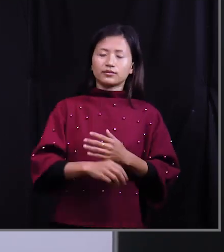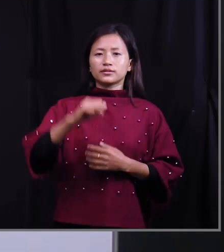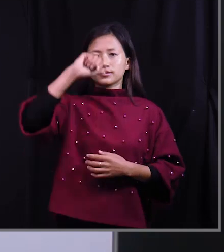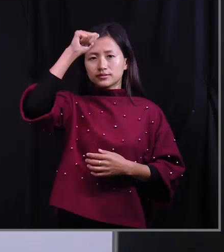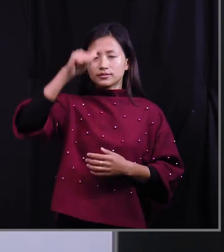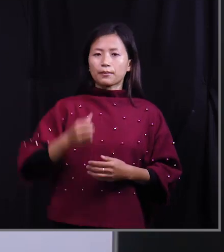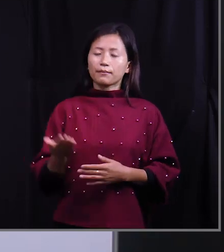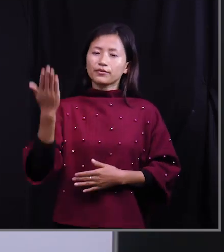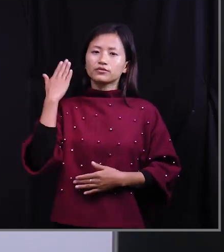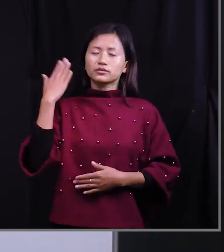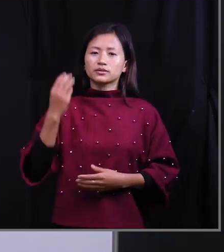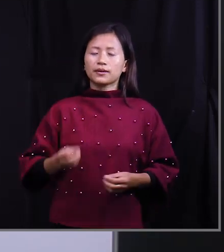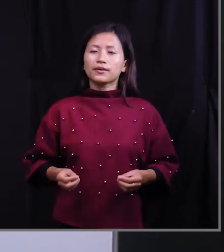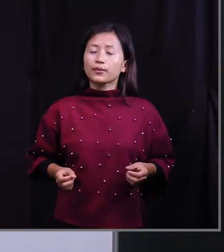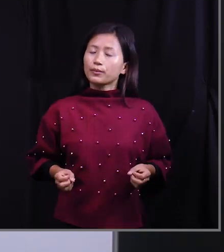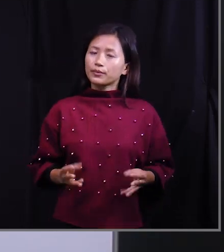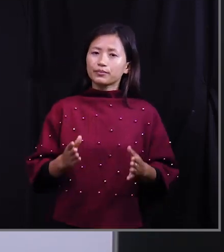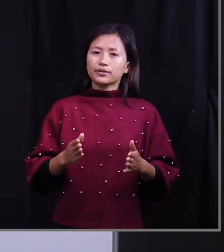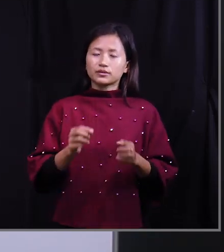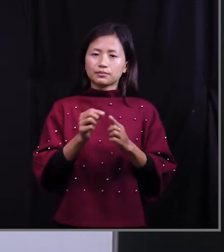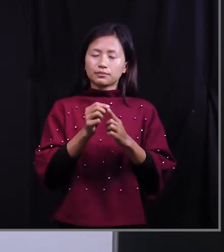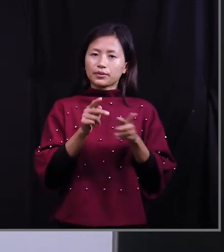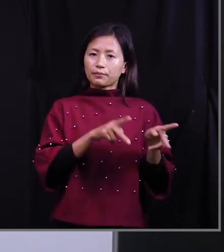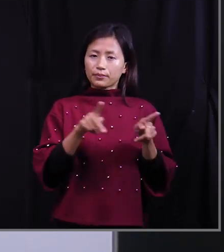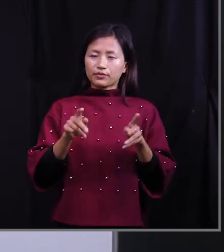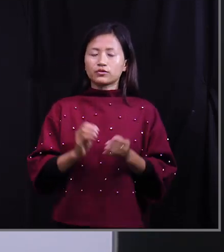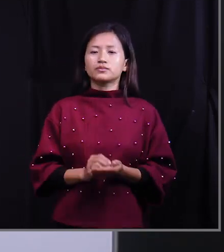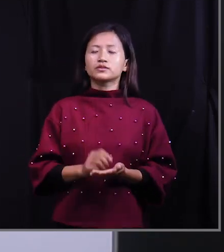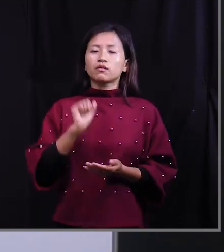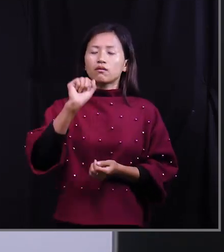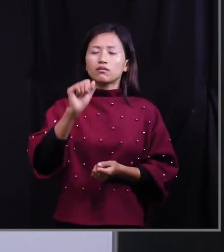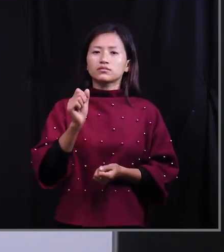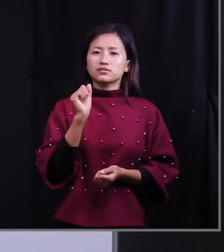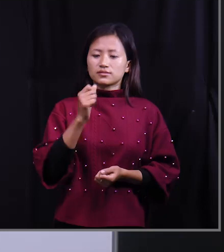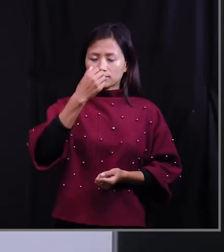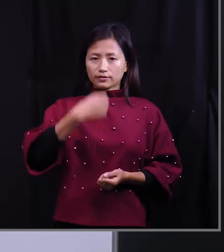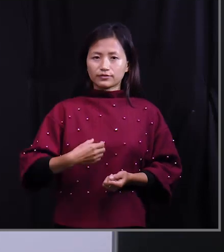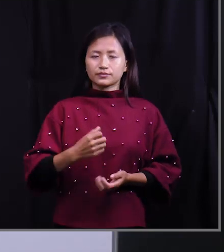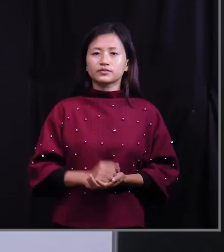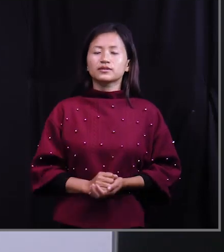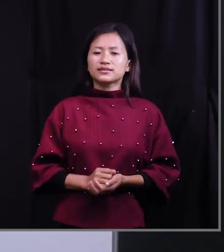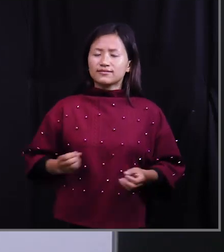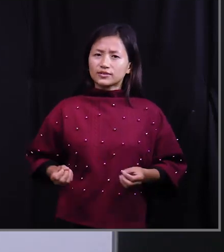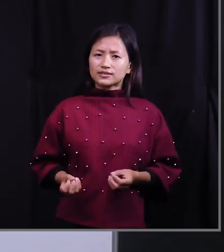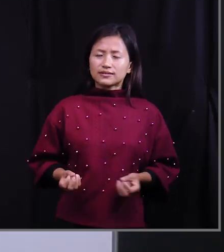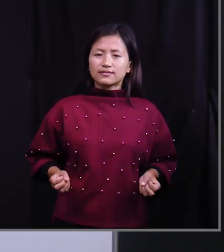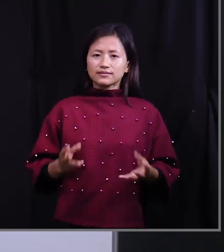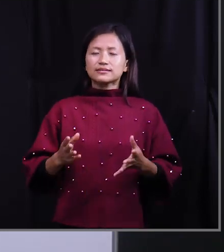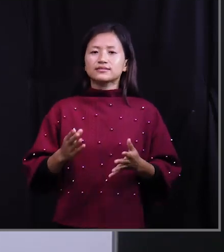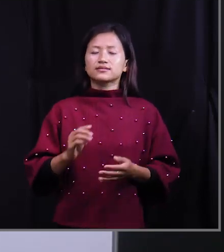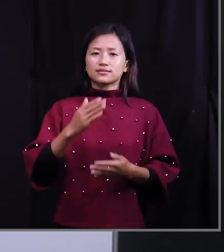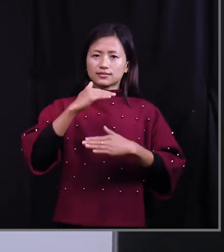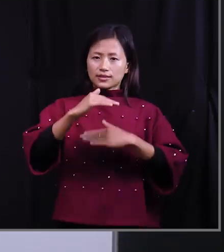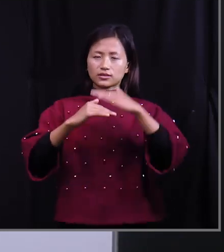So before that, they prepared themselves. They took the warning at a very early stage, and even before the entering,